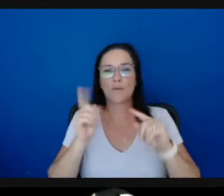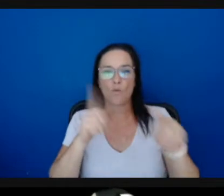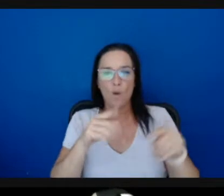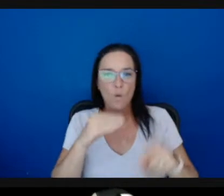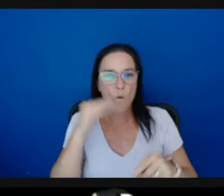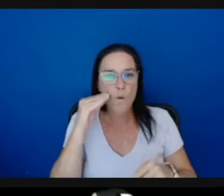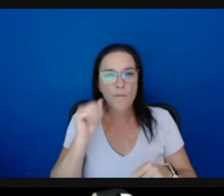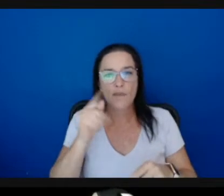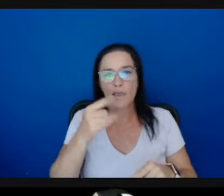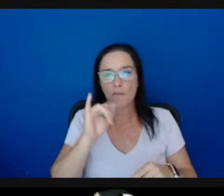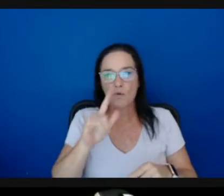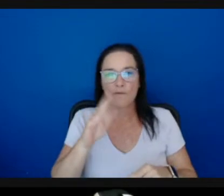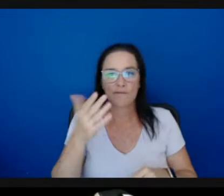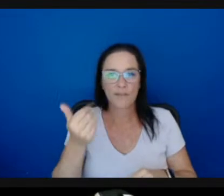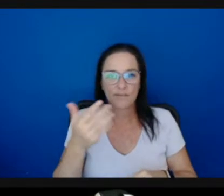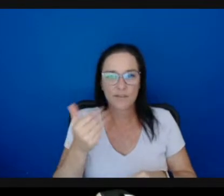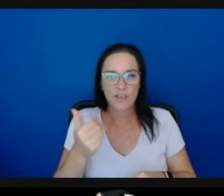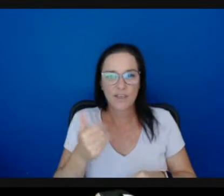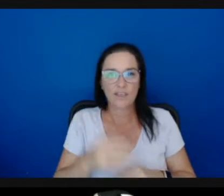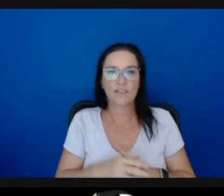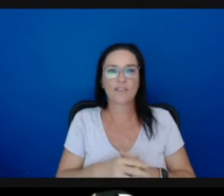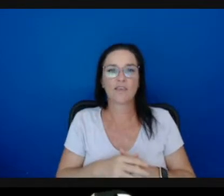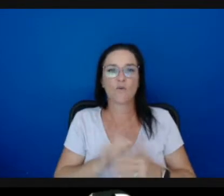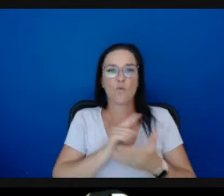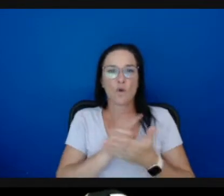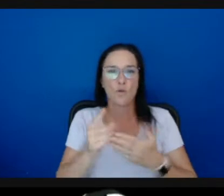15th, 1 week after lava stopped.